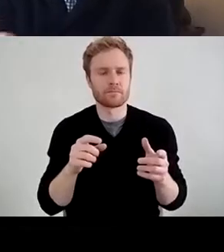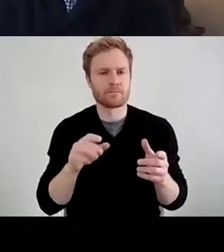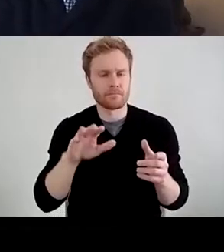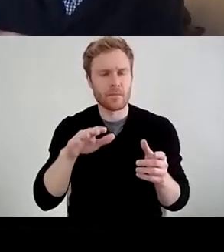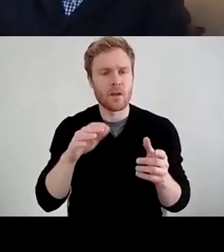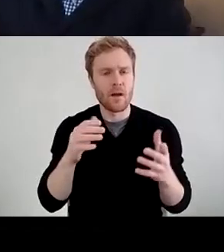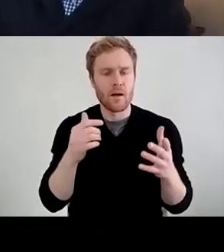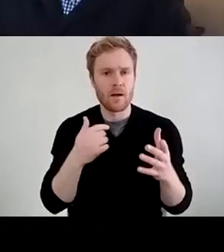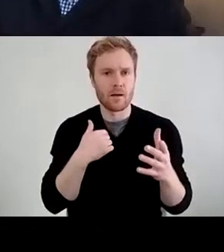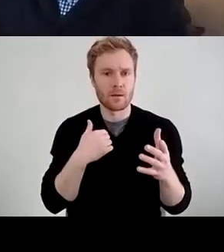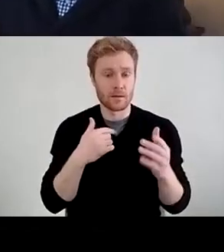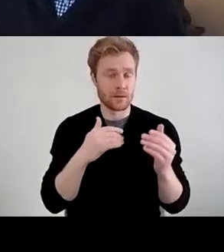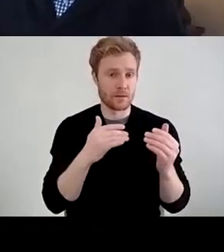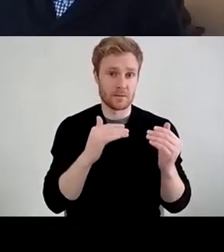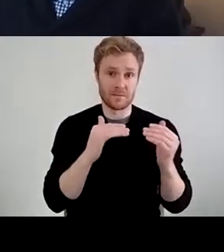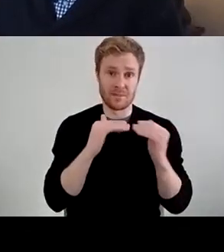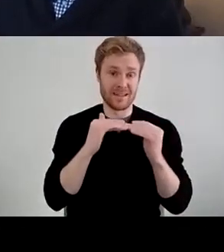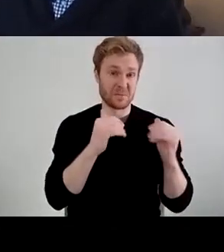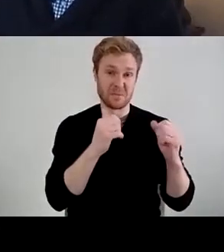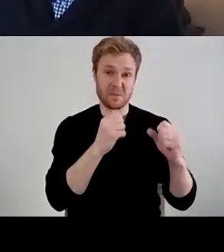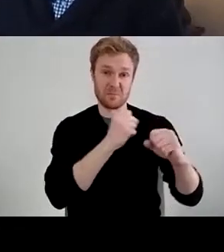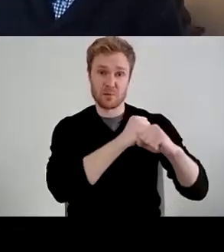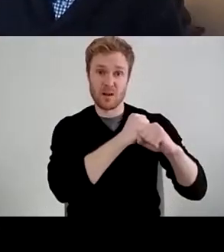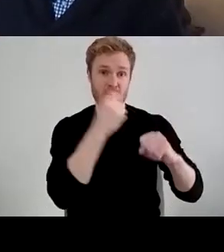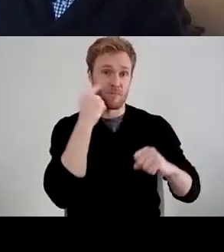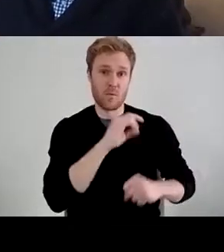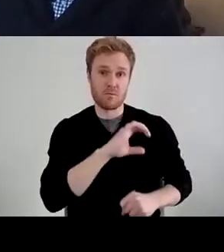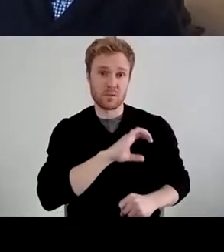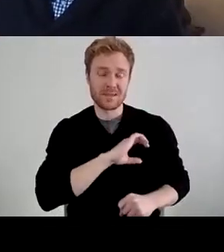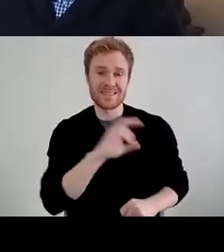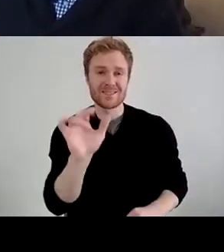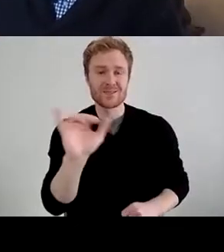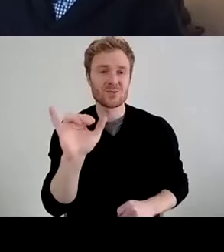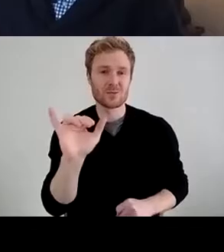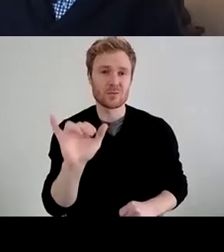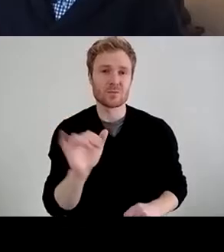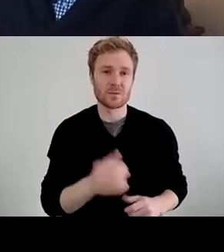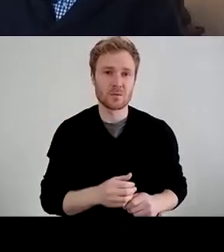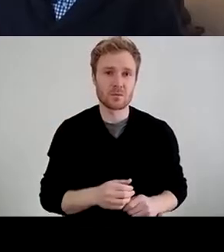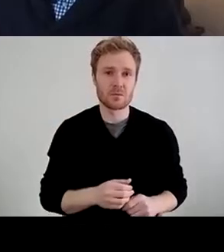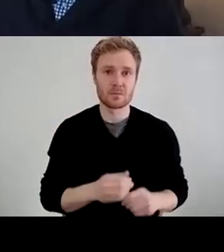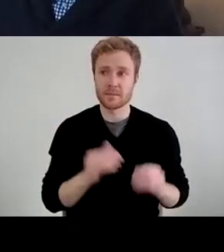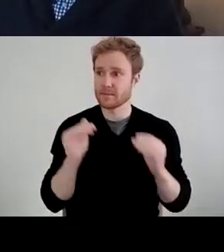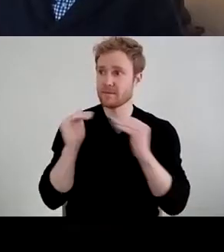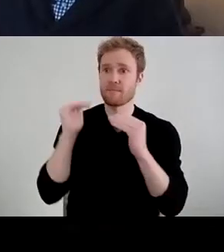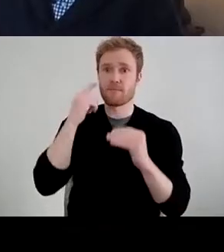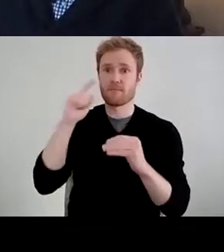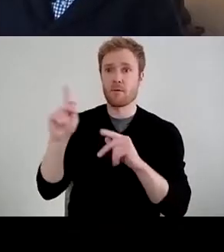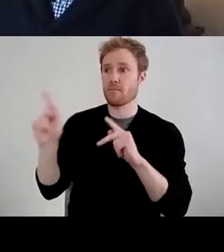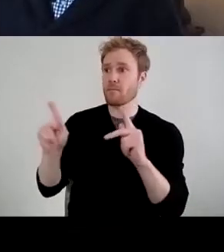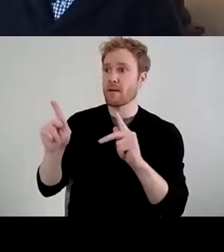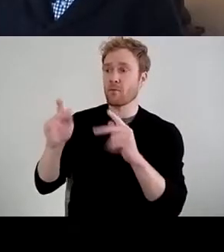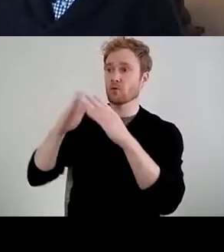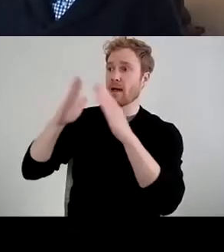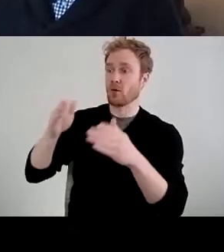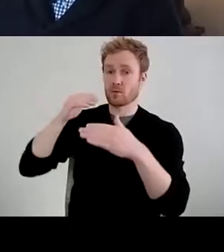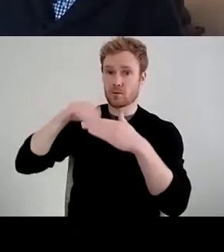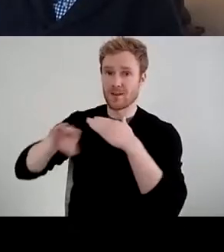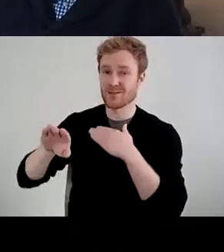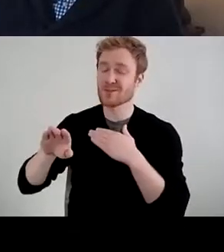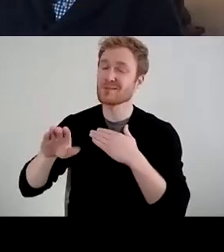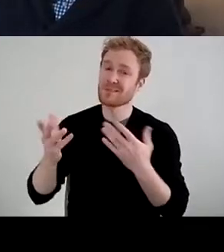Thank you. Anyone else for second round? Councilman Coghill. As Councilman Krause pointed out, we don't